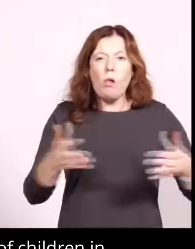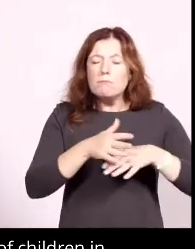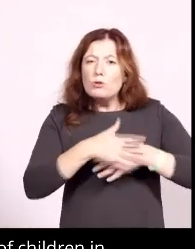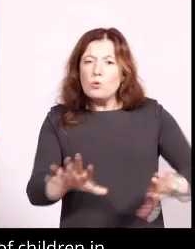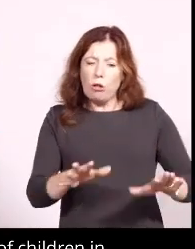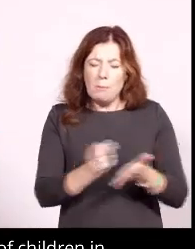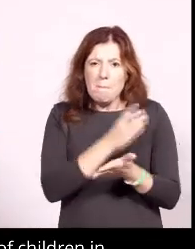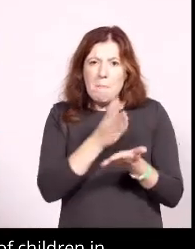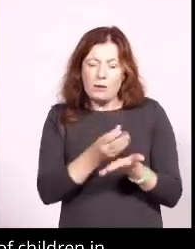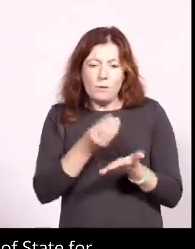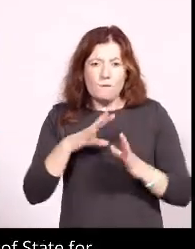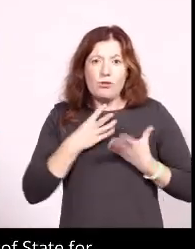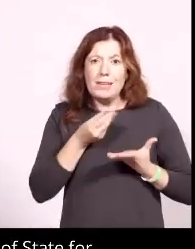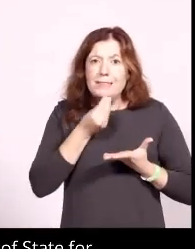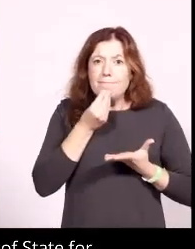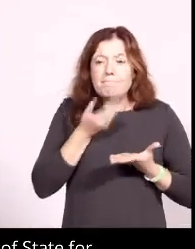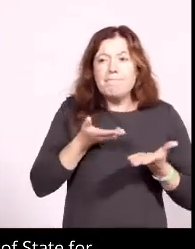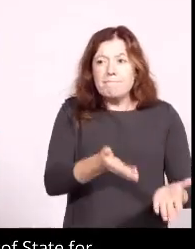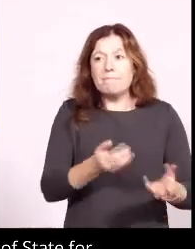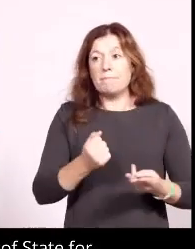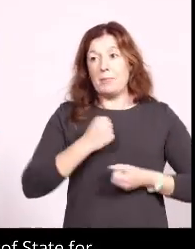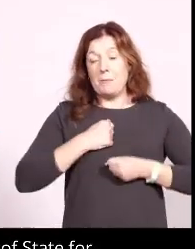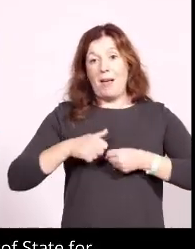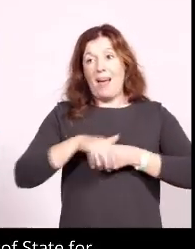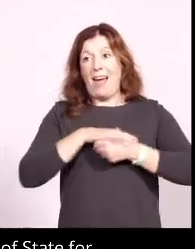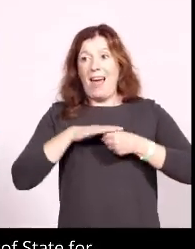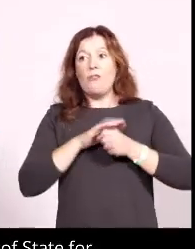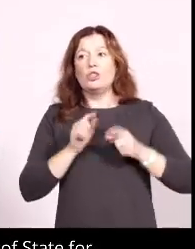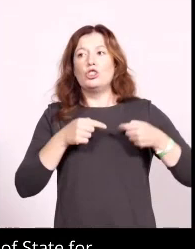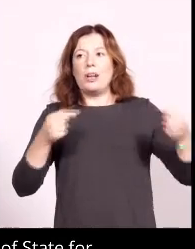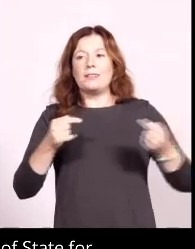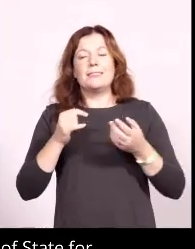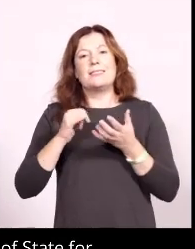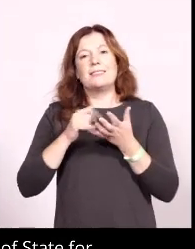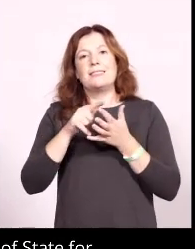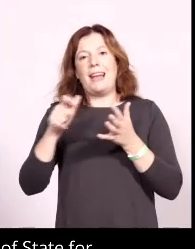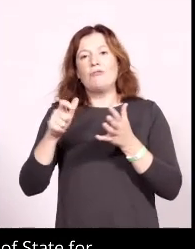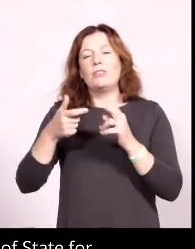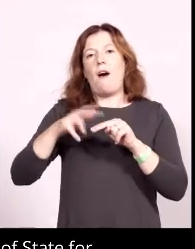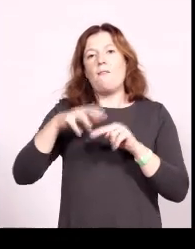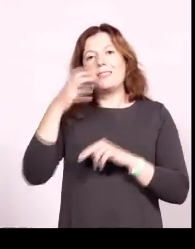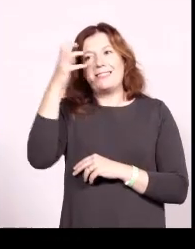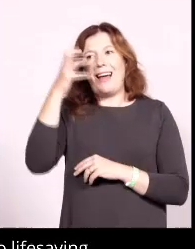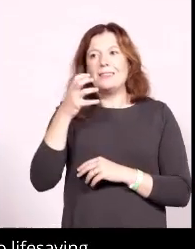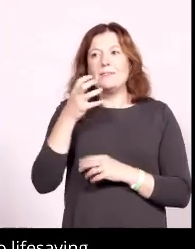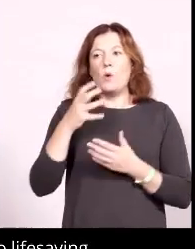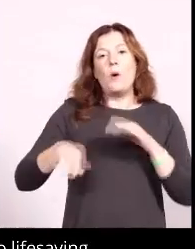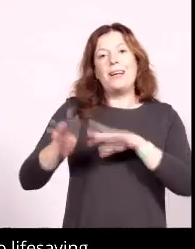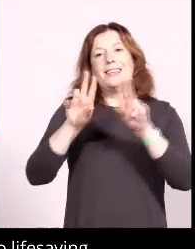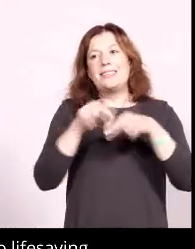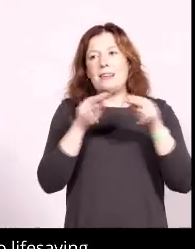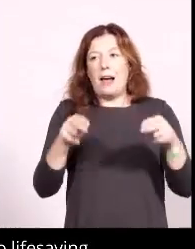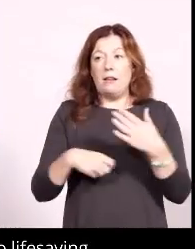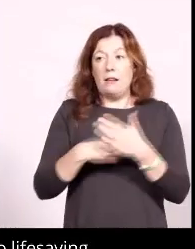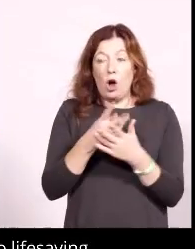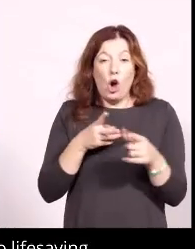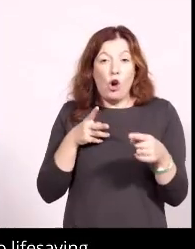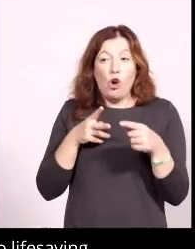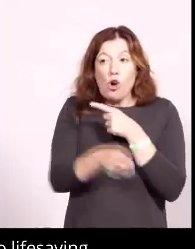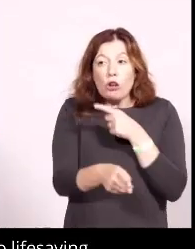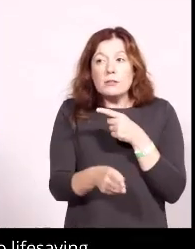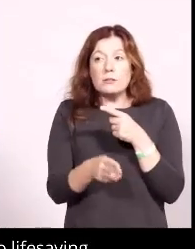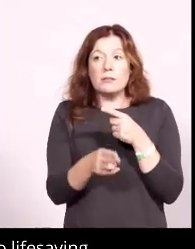children in need. And in my own area as Shadow Secretary of State for International Development, we have fought against the callous cuts